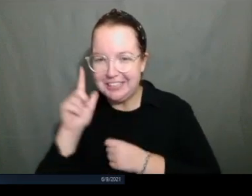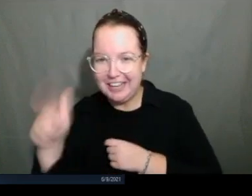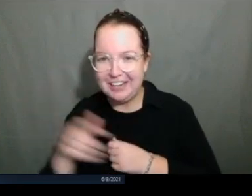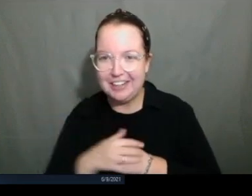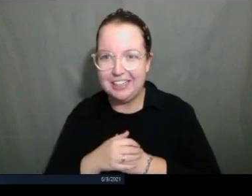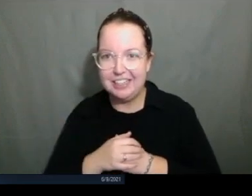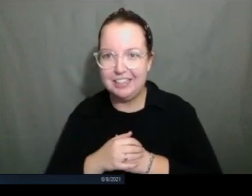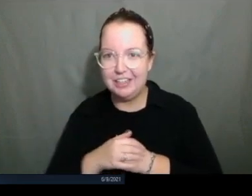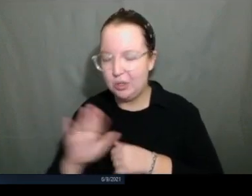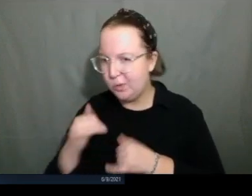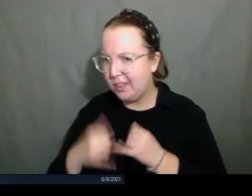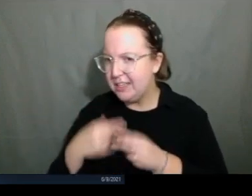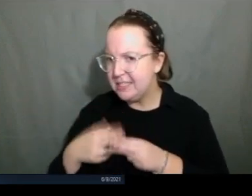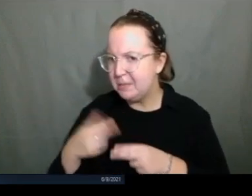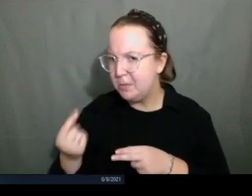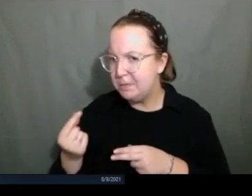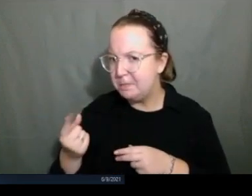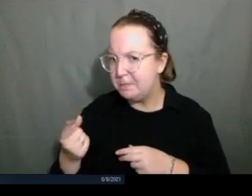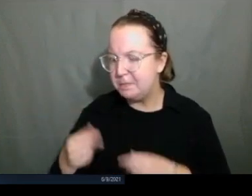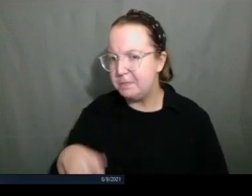What is your last name?